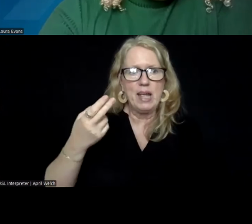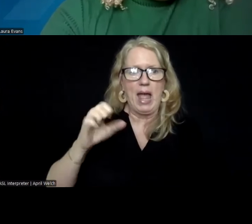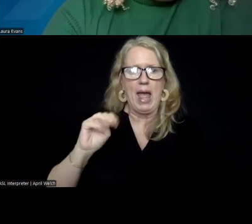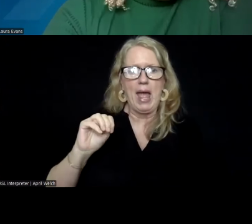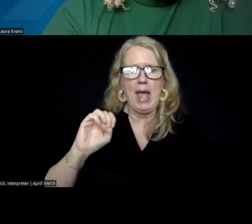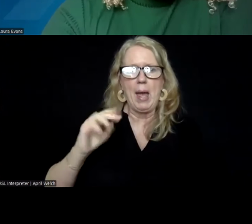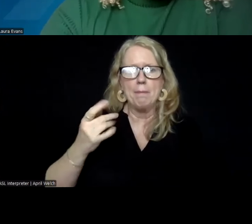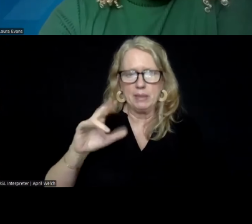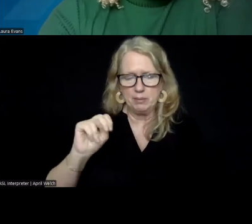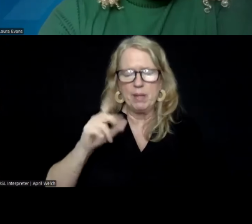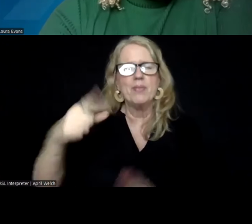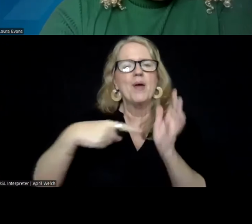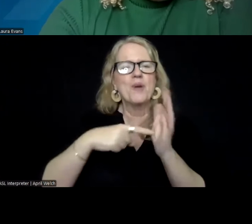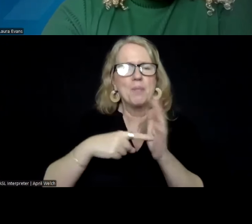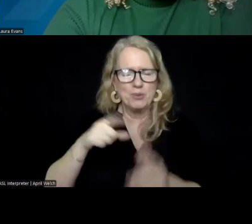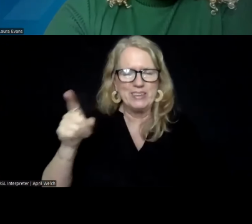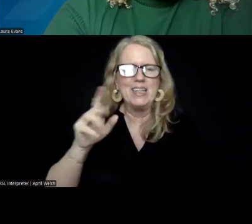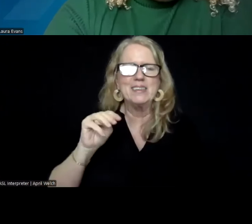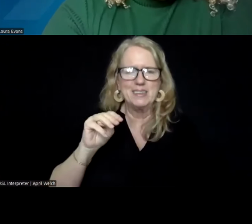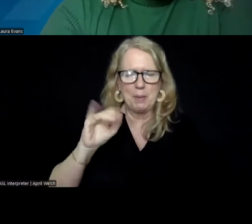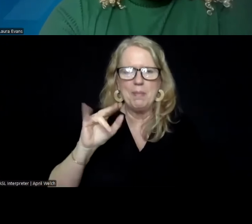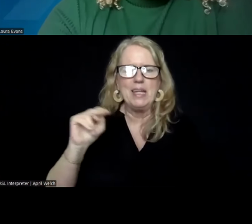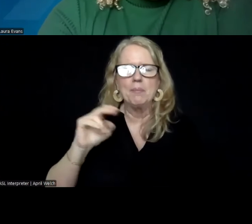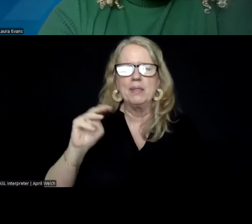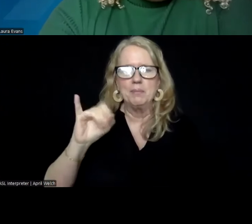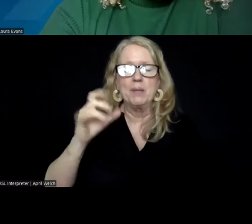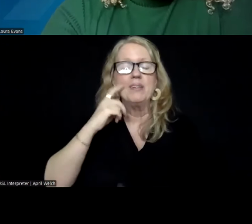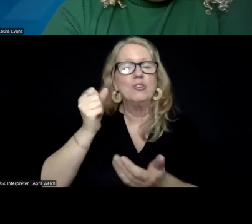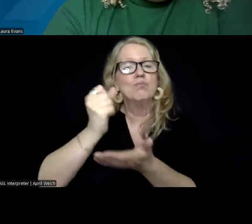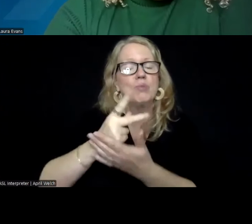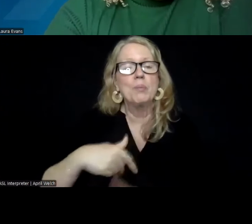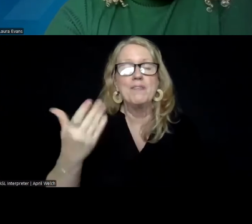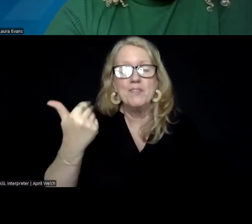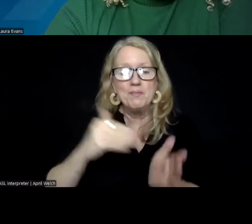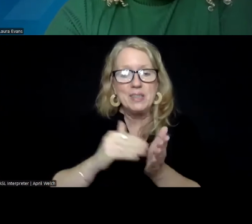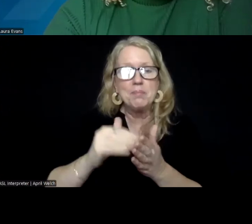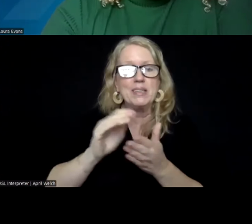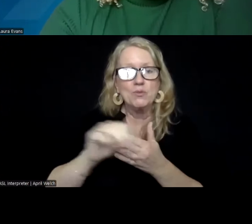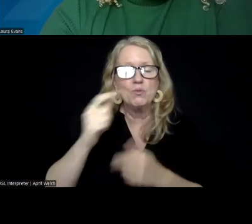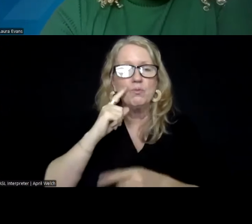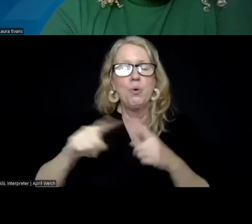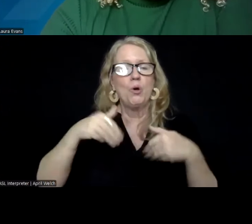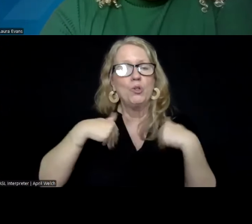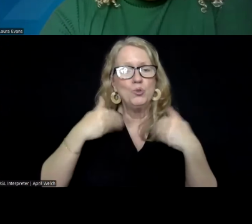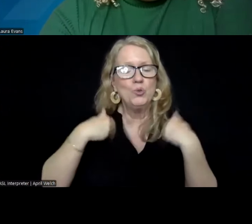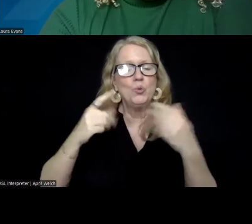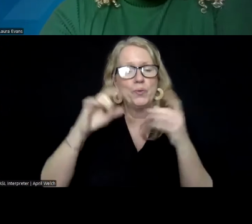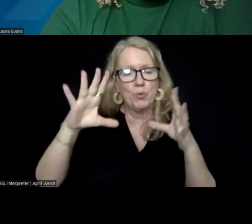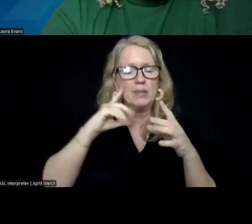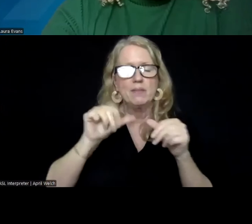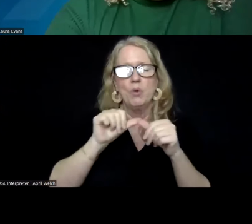represents Minneapolis in Minnesota, has just okayed $15 million for a youth crisis